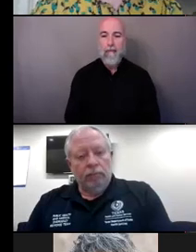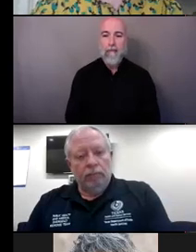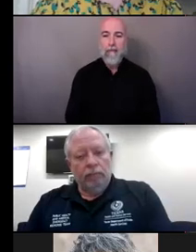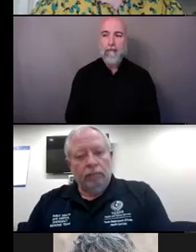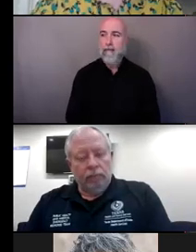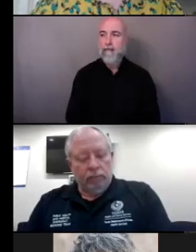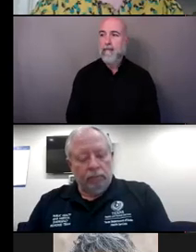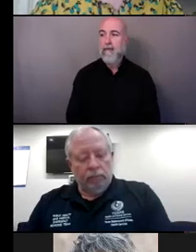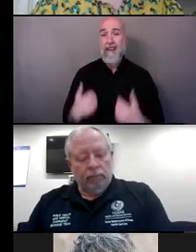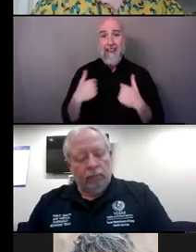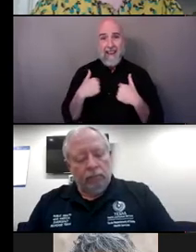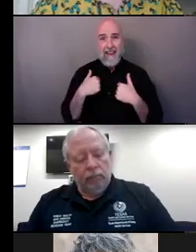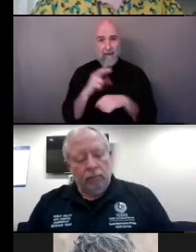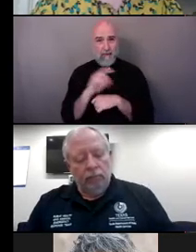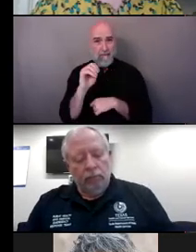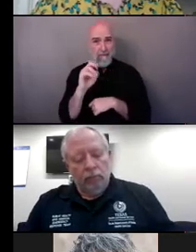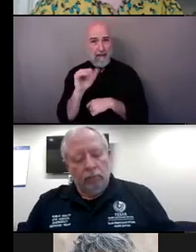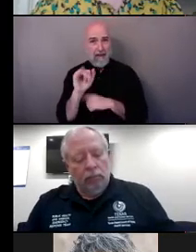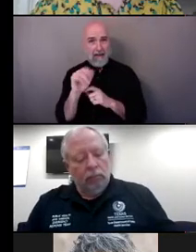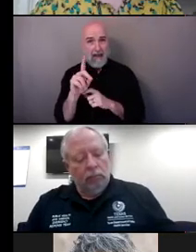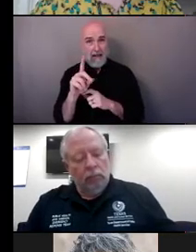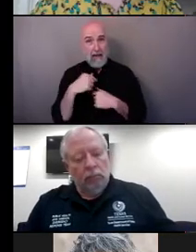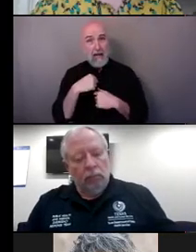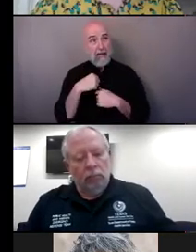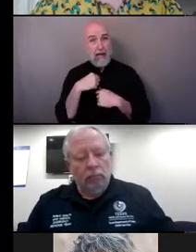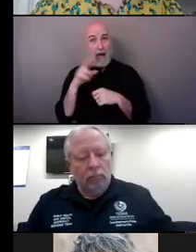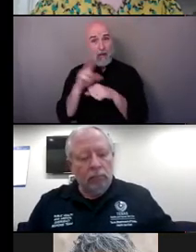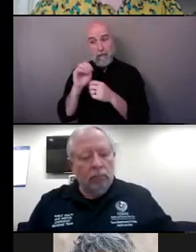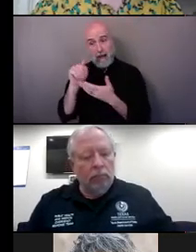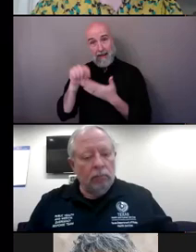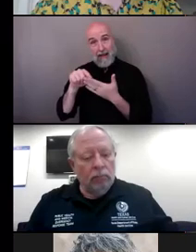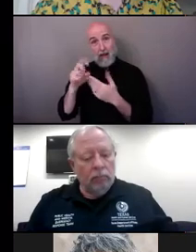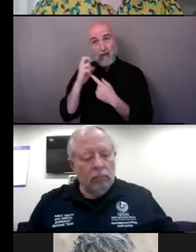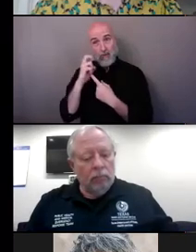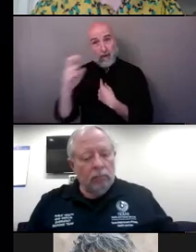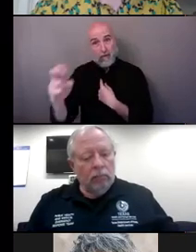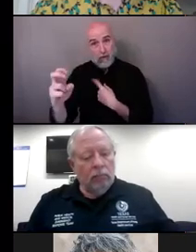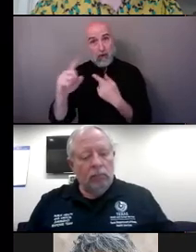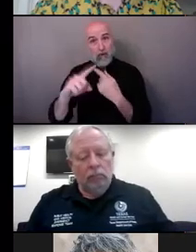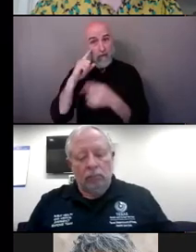I have Medicaid. Can I use Medicaid transportation to get to a vaccine site?